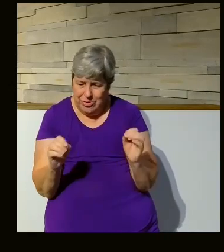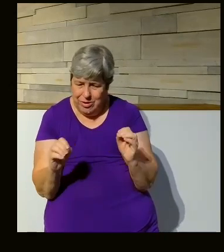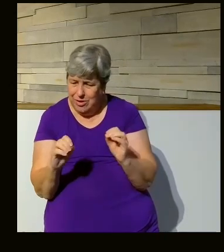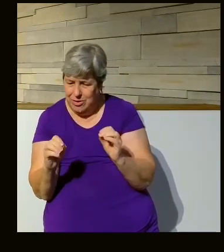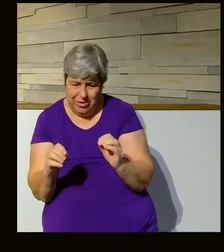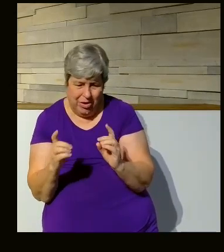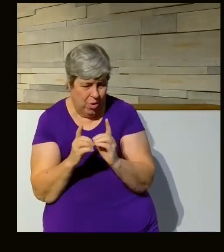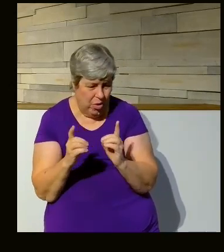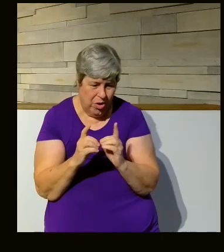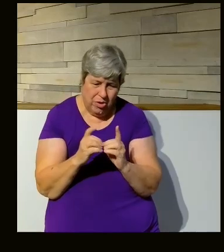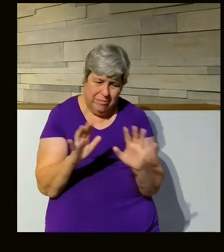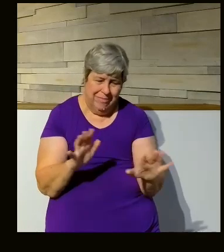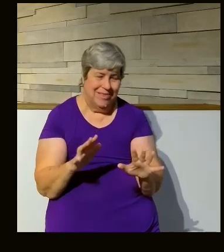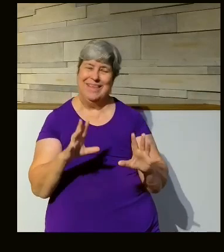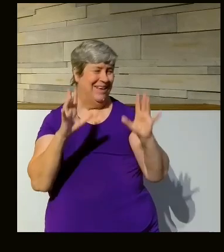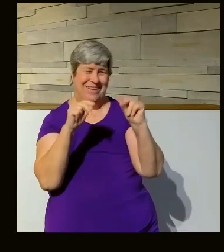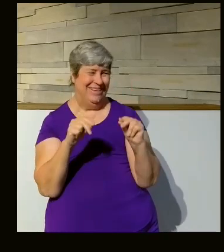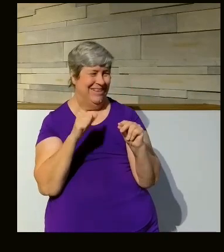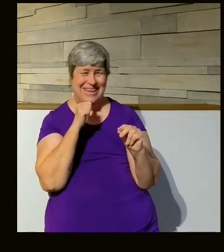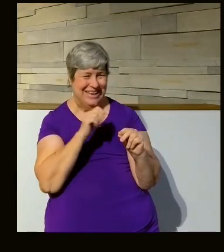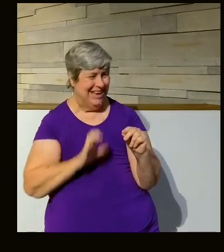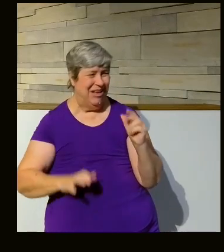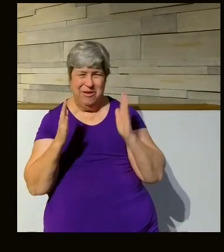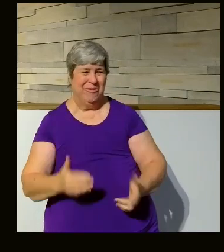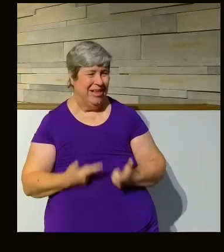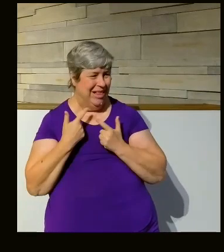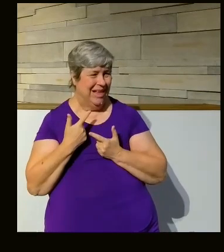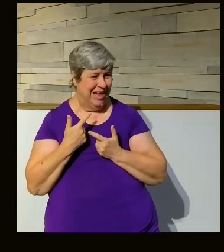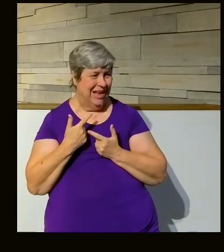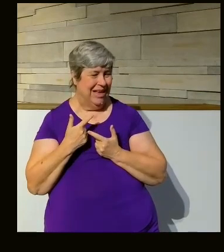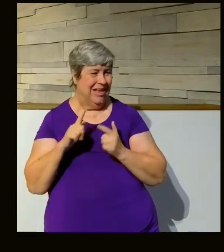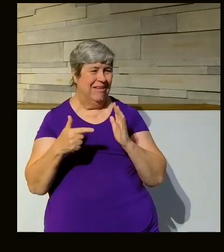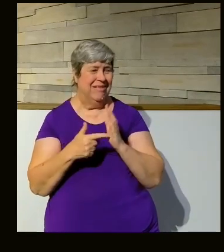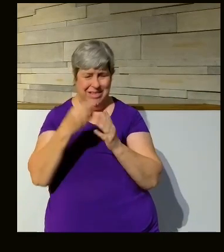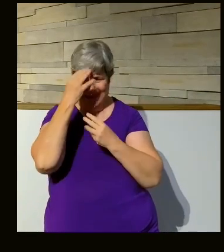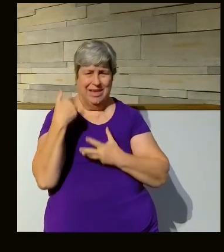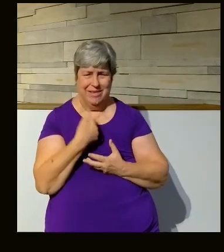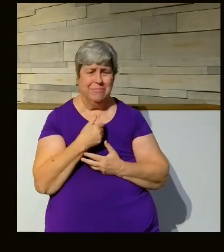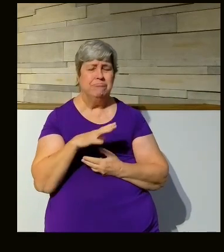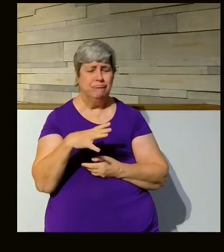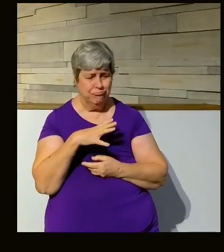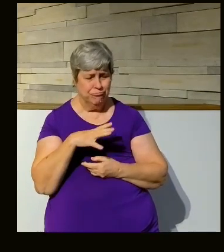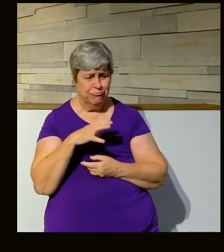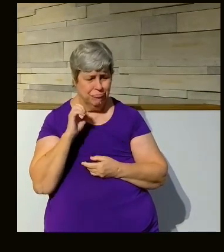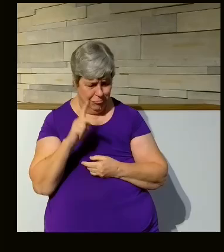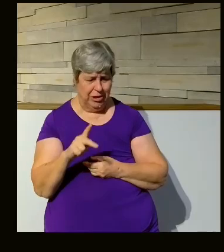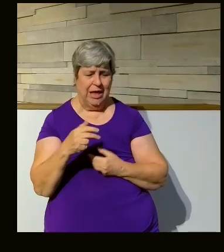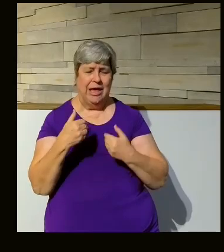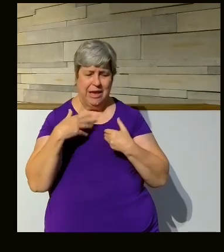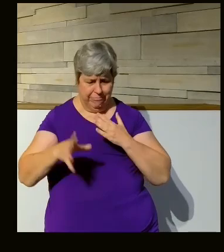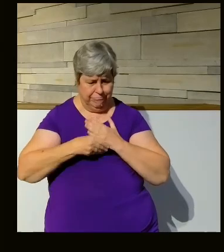have dessert ever. That's not the Christian life. This is telling us what? It's okay to have